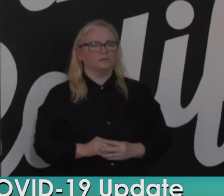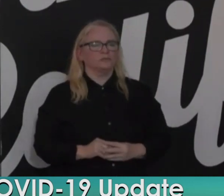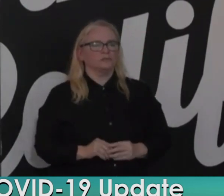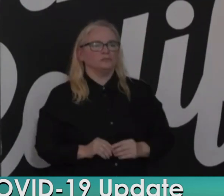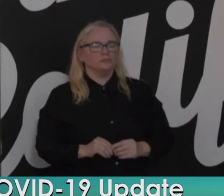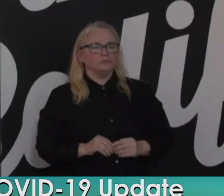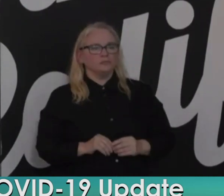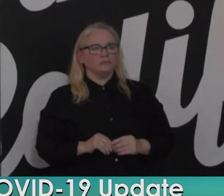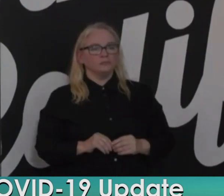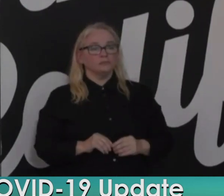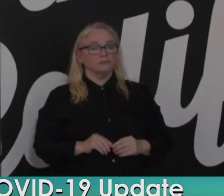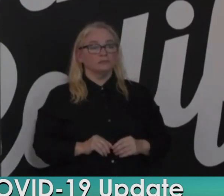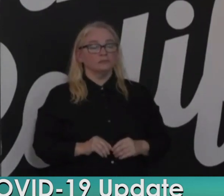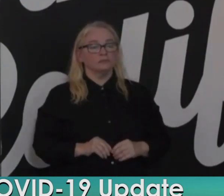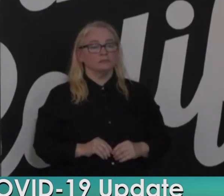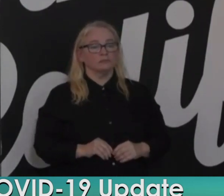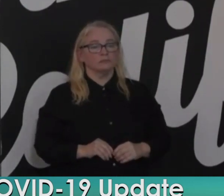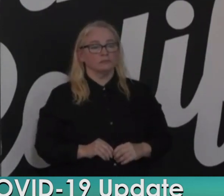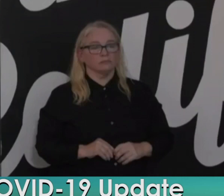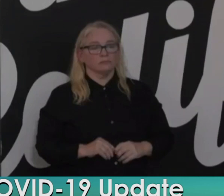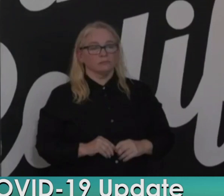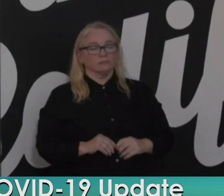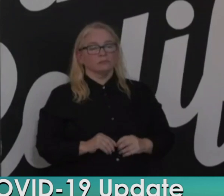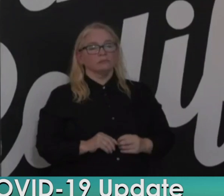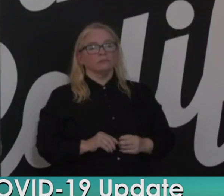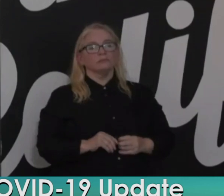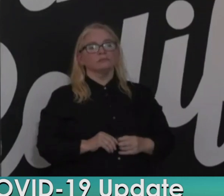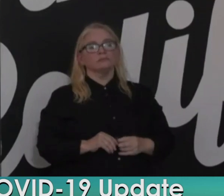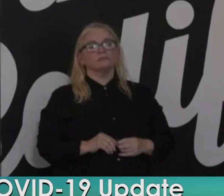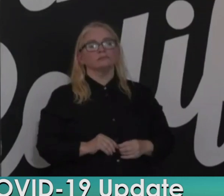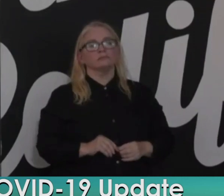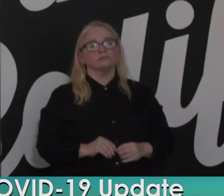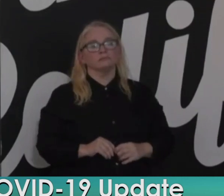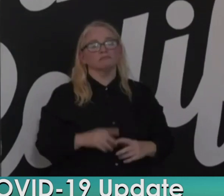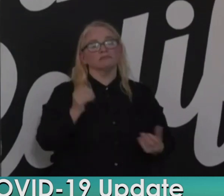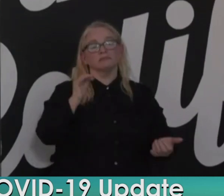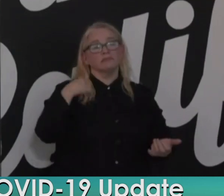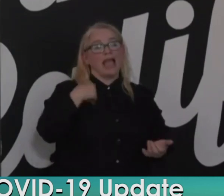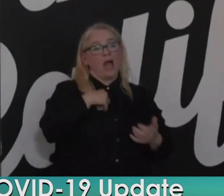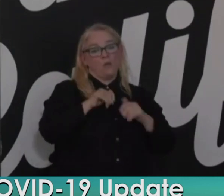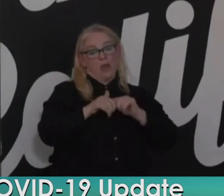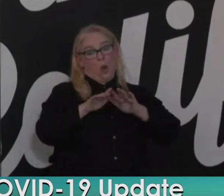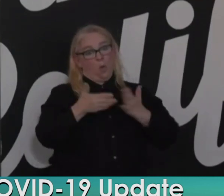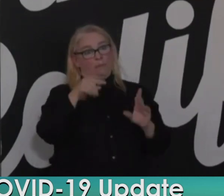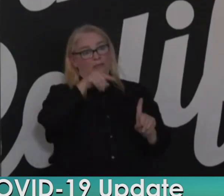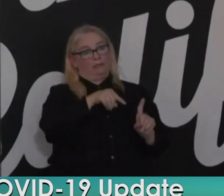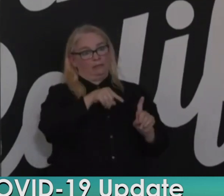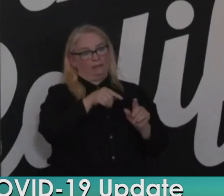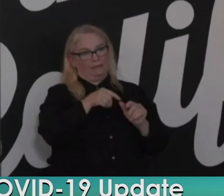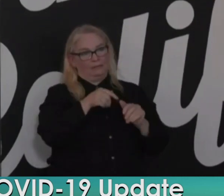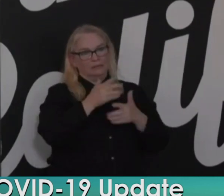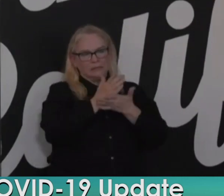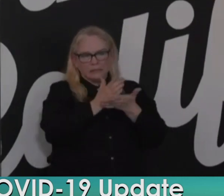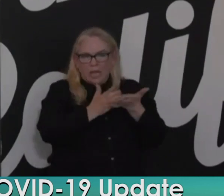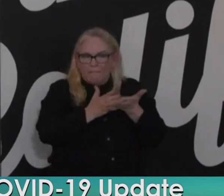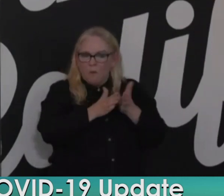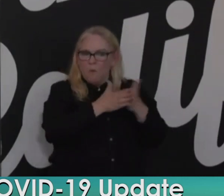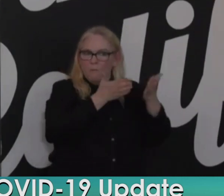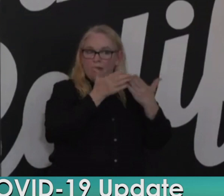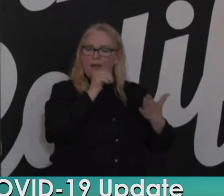or not we can move with effectiveness to the next stages and open up